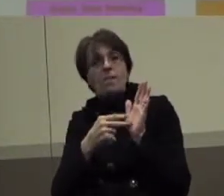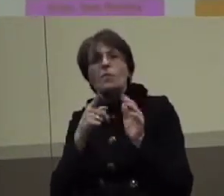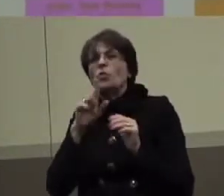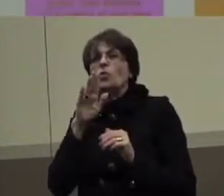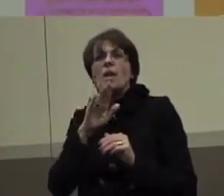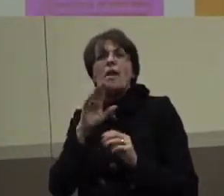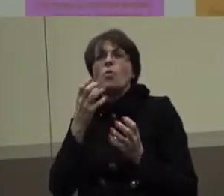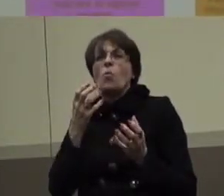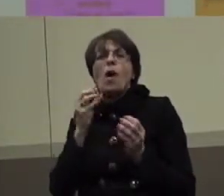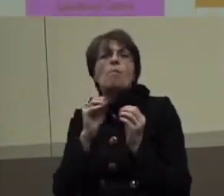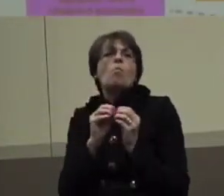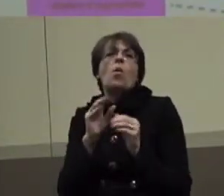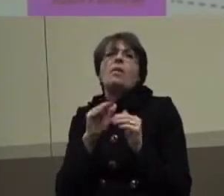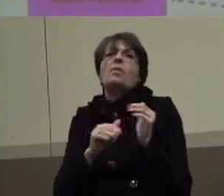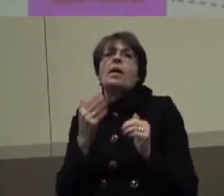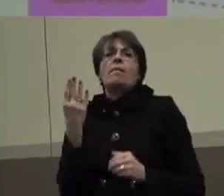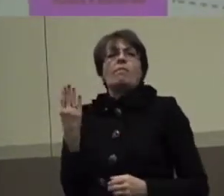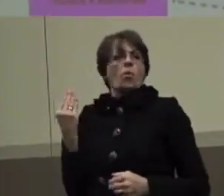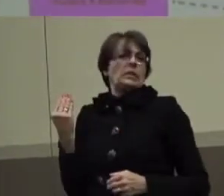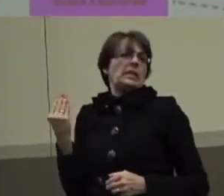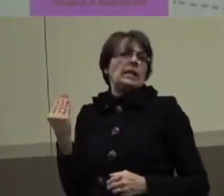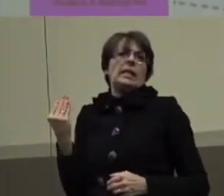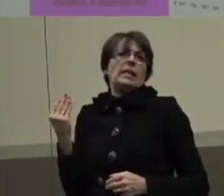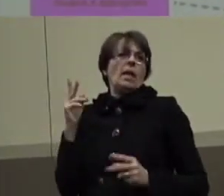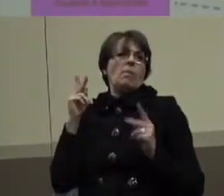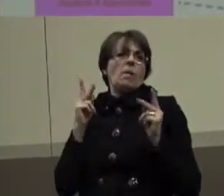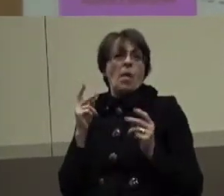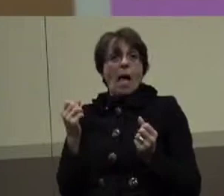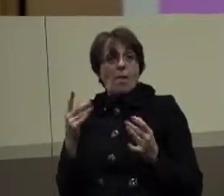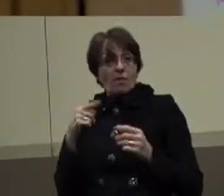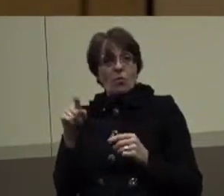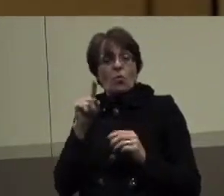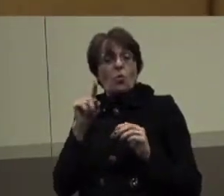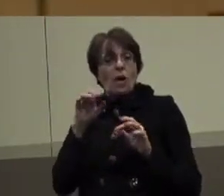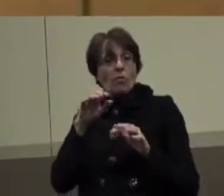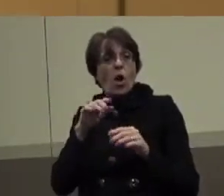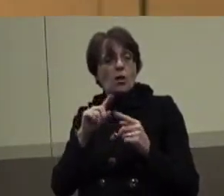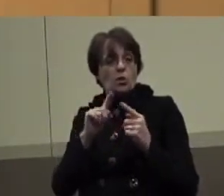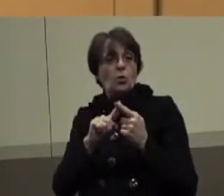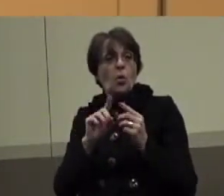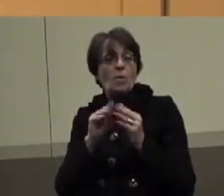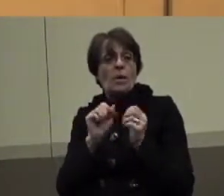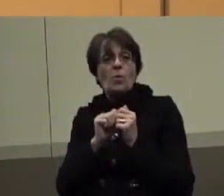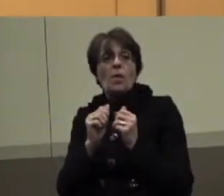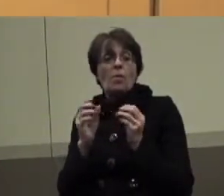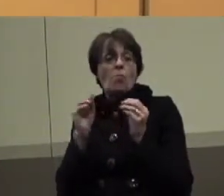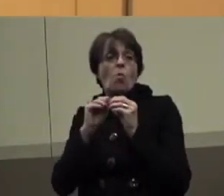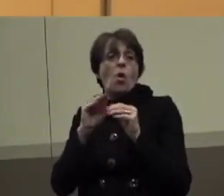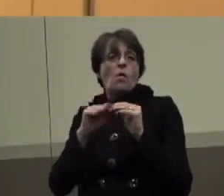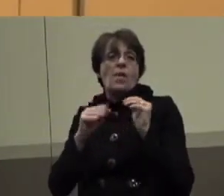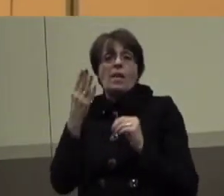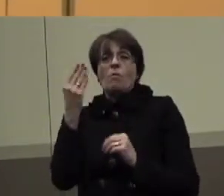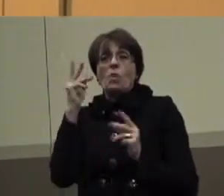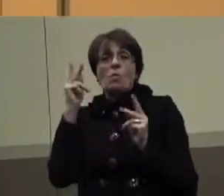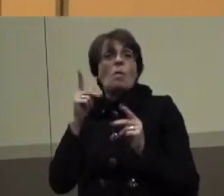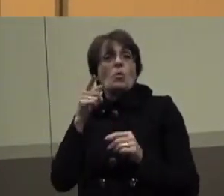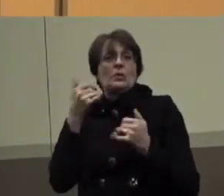want more than 14 people. How many of you have been in a meeting with more than 14 people and you're still there at 6 o'clock at